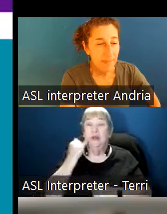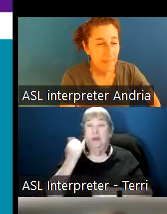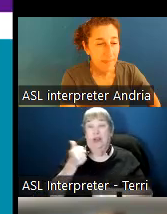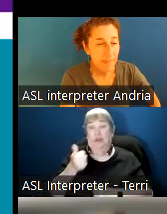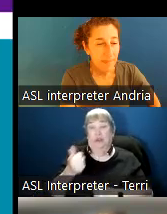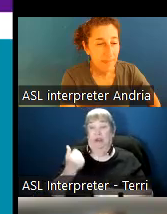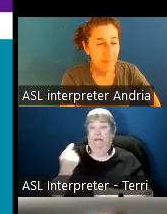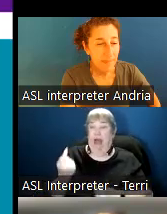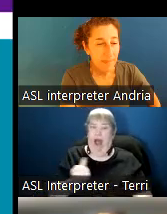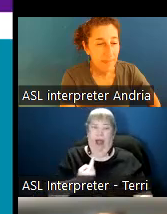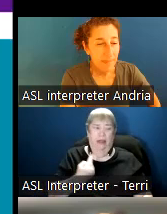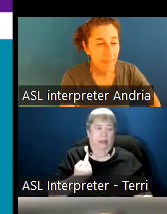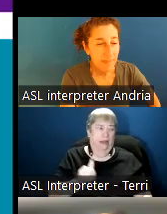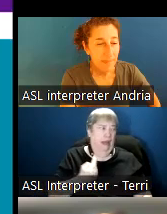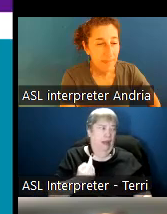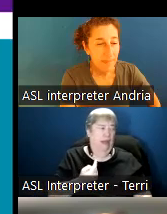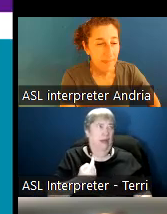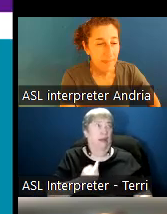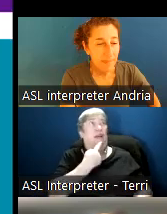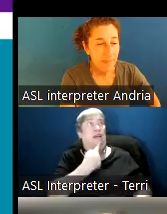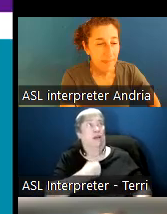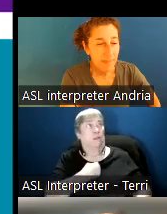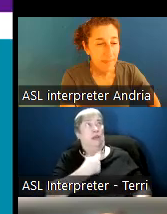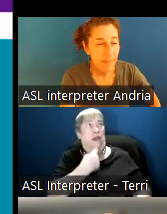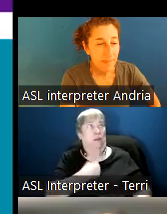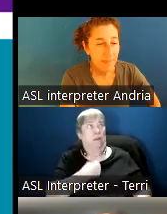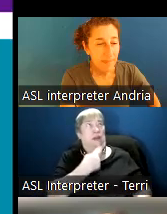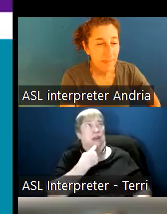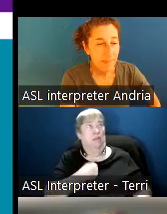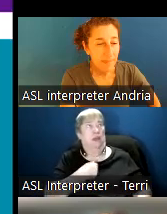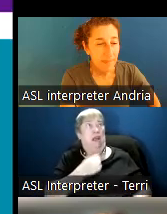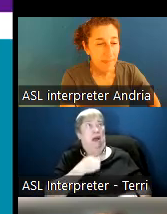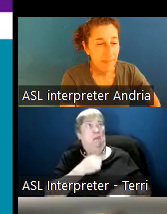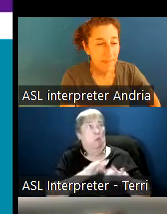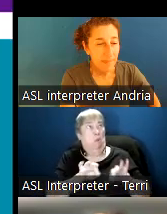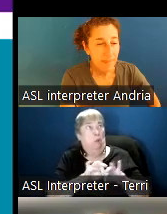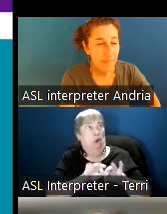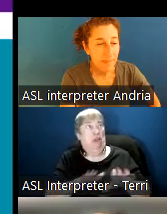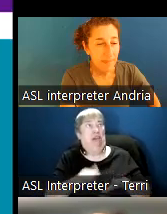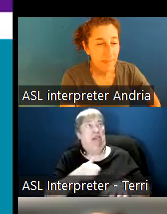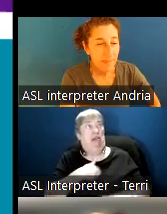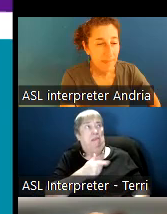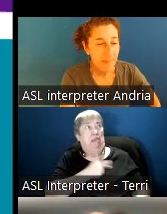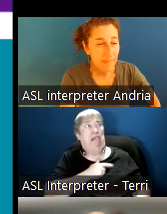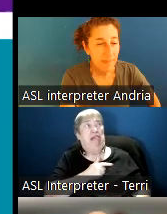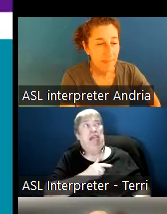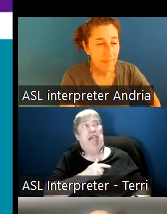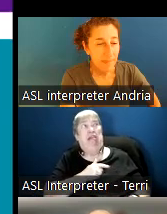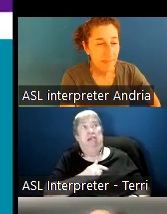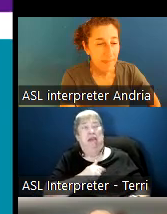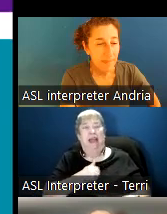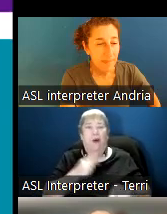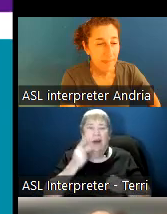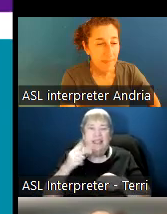and being told over and over again that you're useless, you're worthless, you're lazy. And I see in the chat we